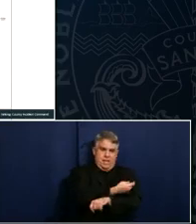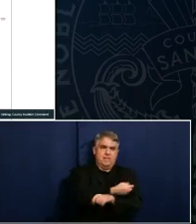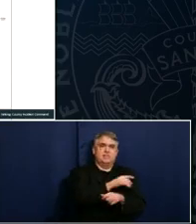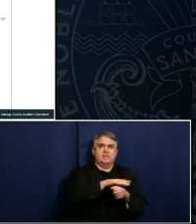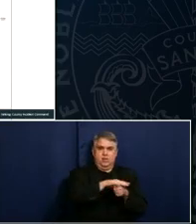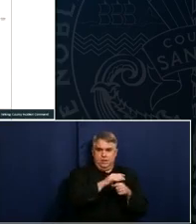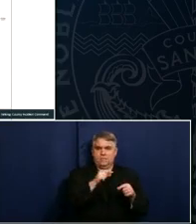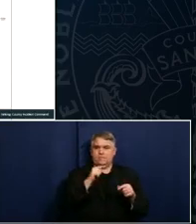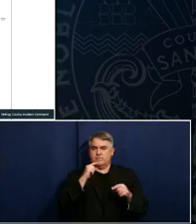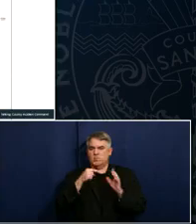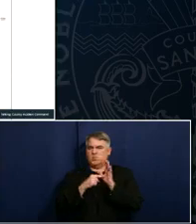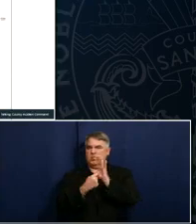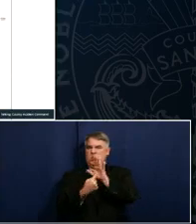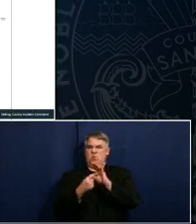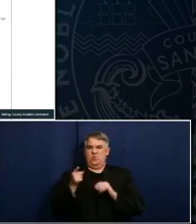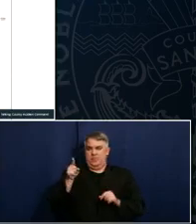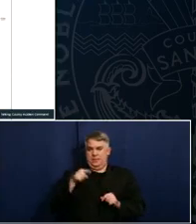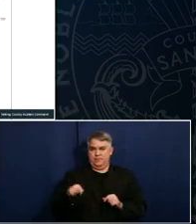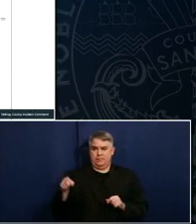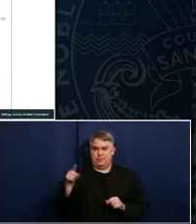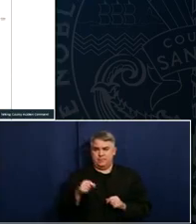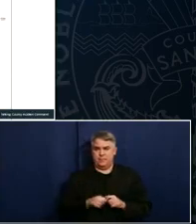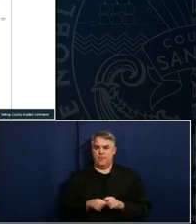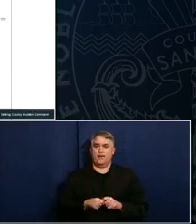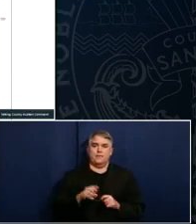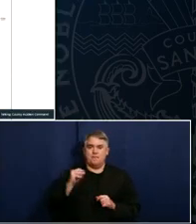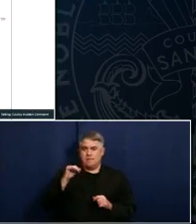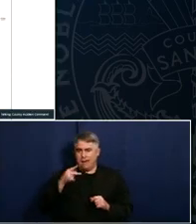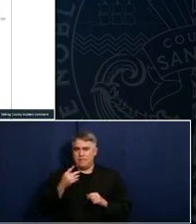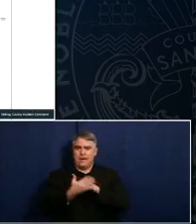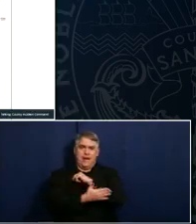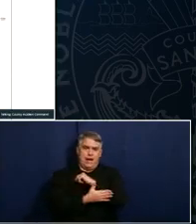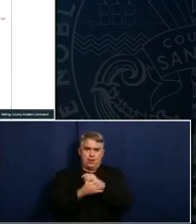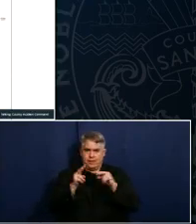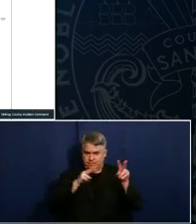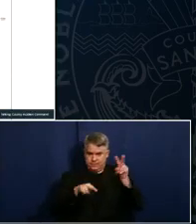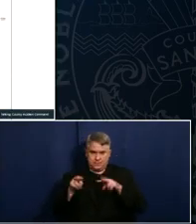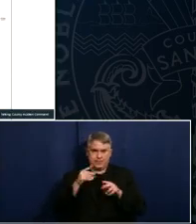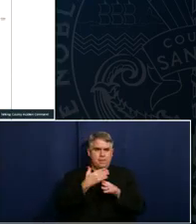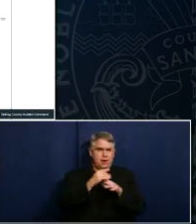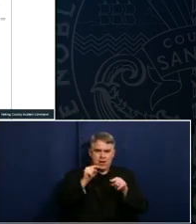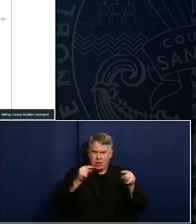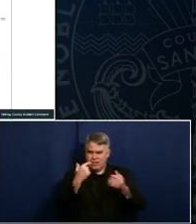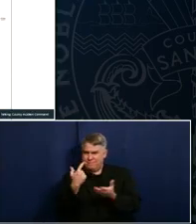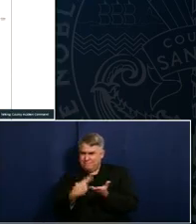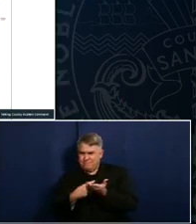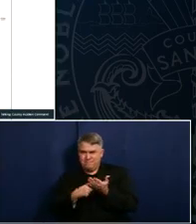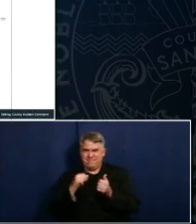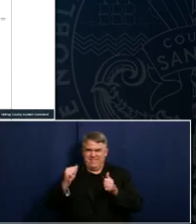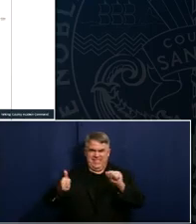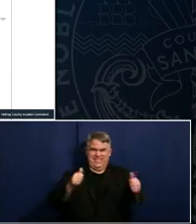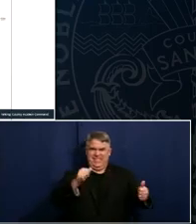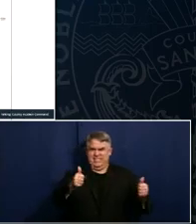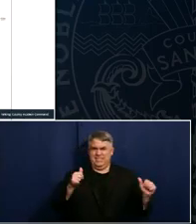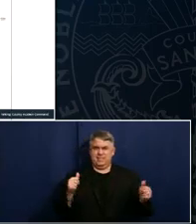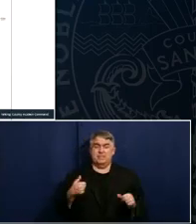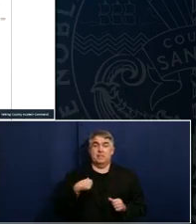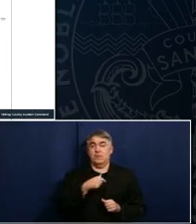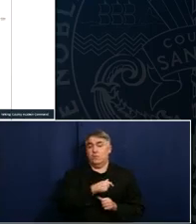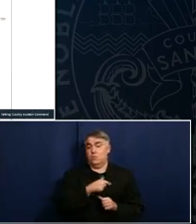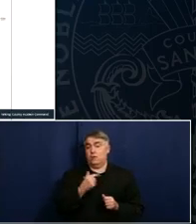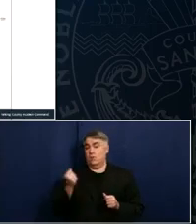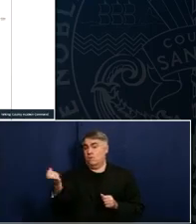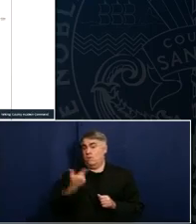depiction of a host of county and partner superstation sites. All those are active,